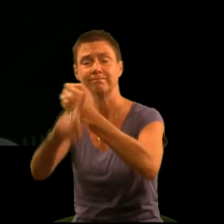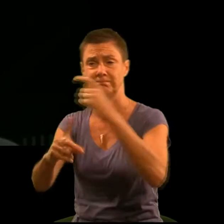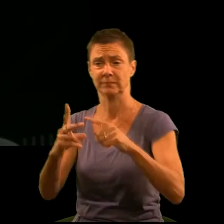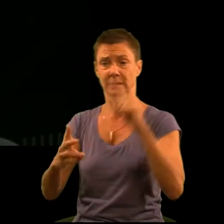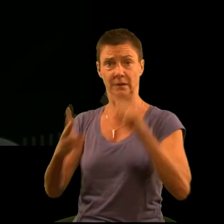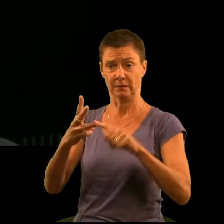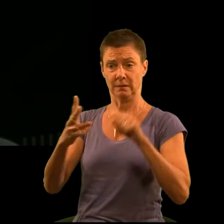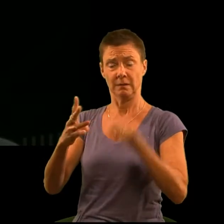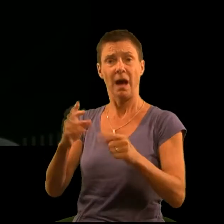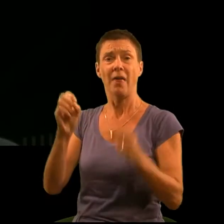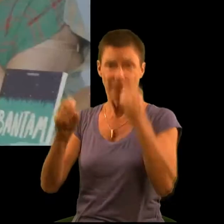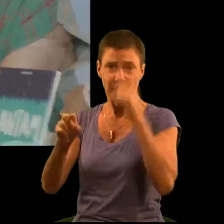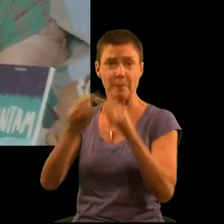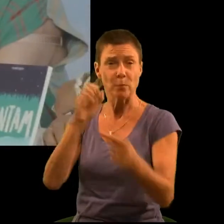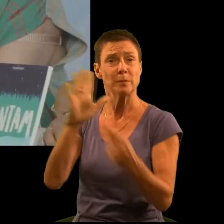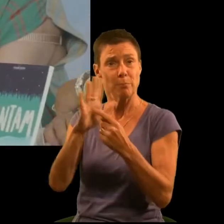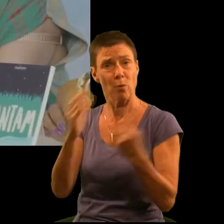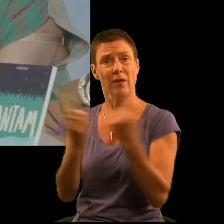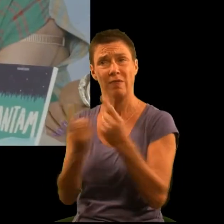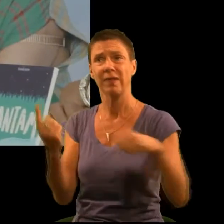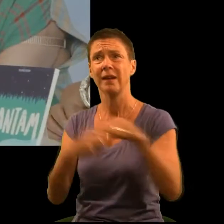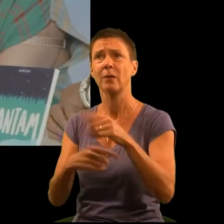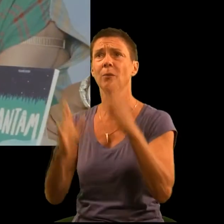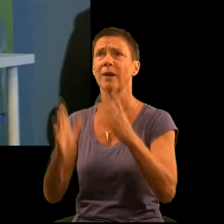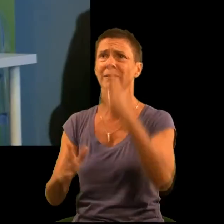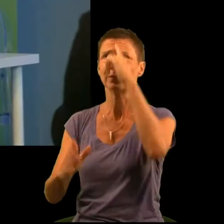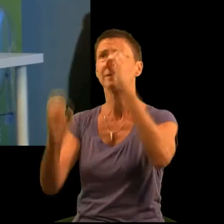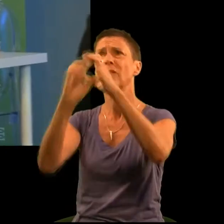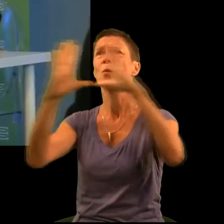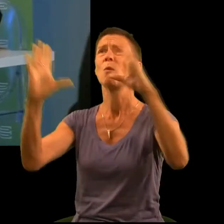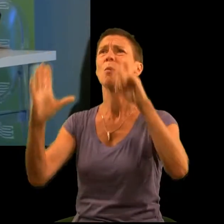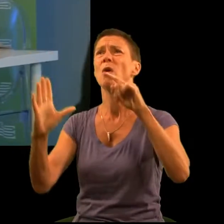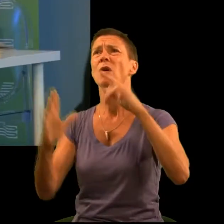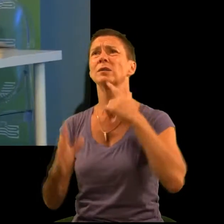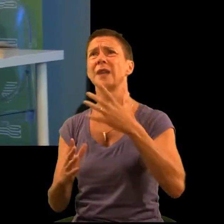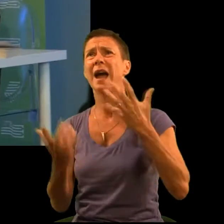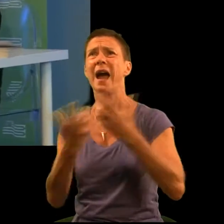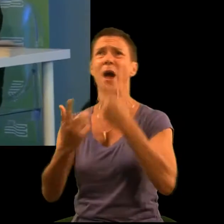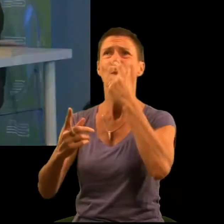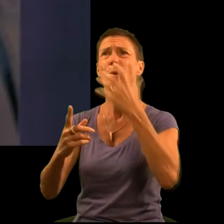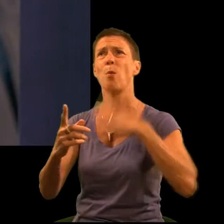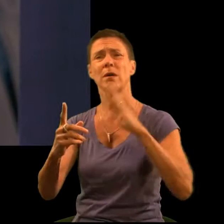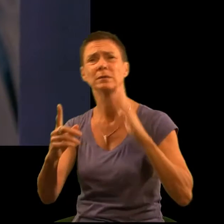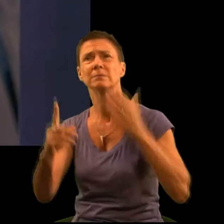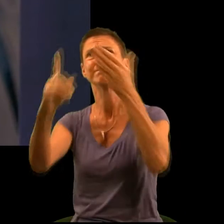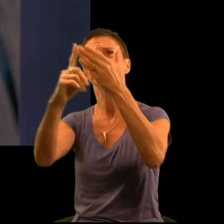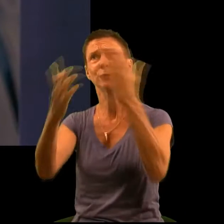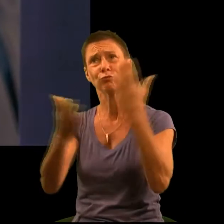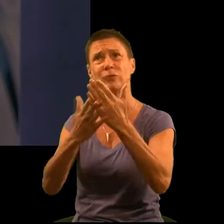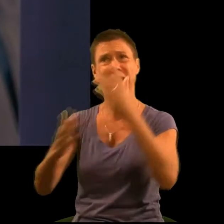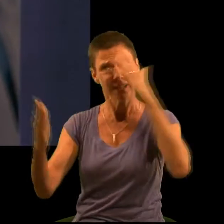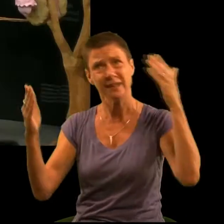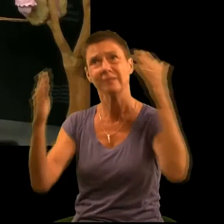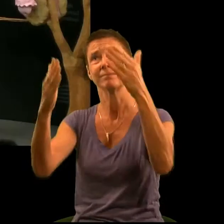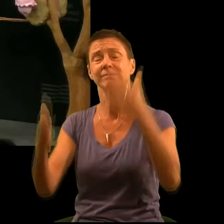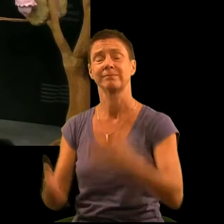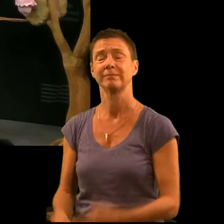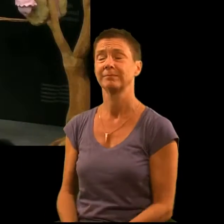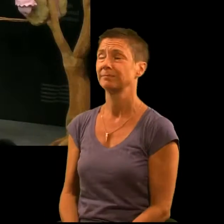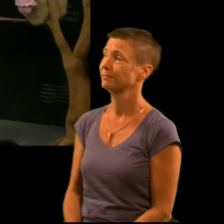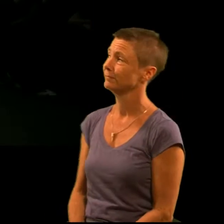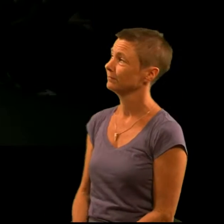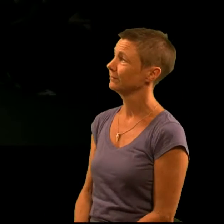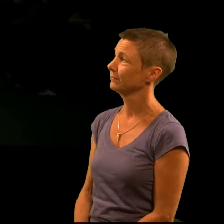step, and believe it or not, I think this is the most important, we have to imagine this world that we want to hurry towards.